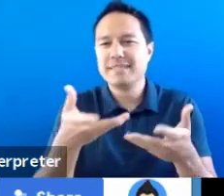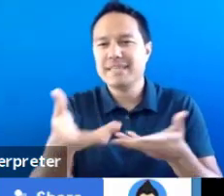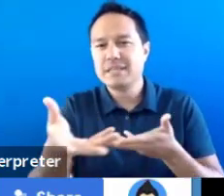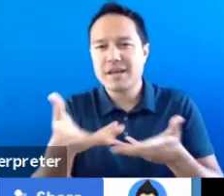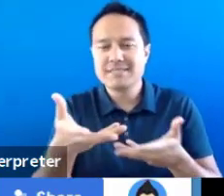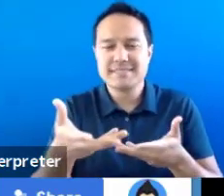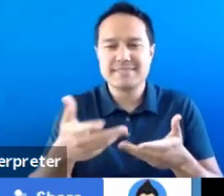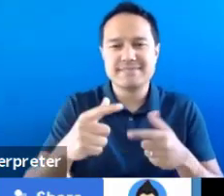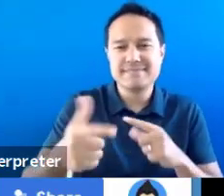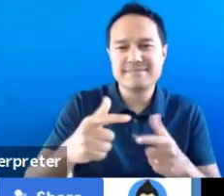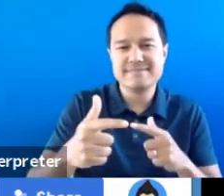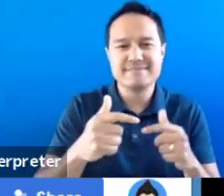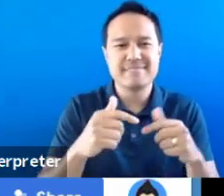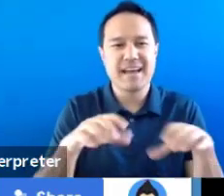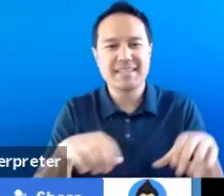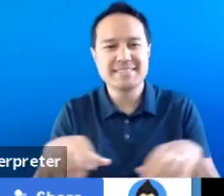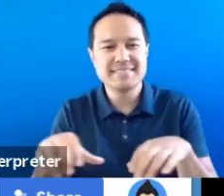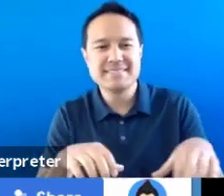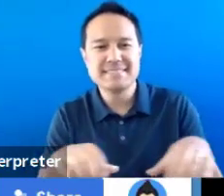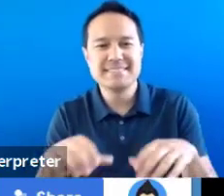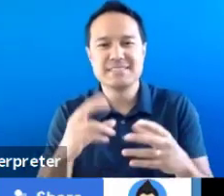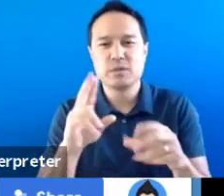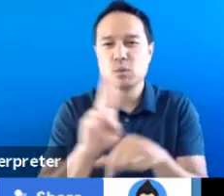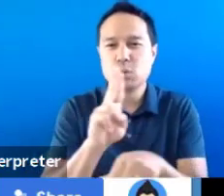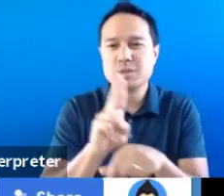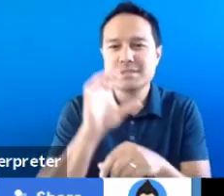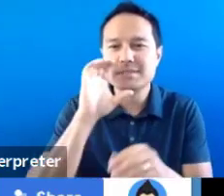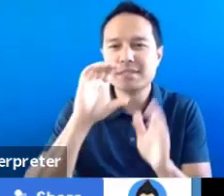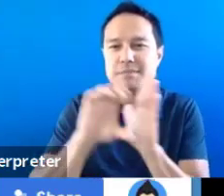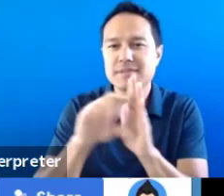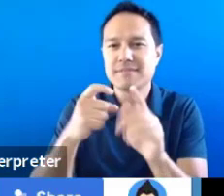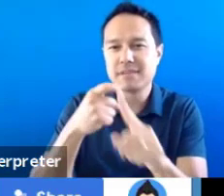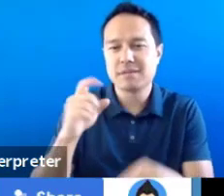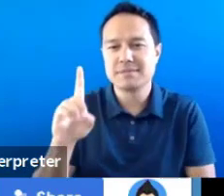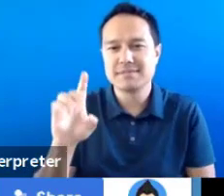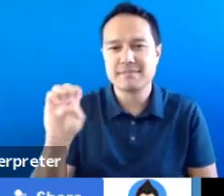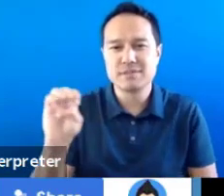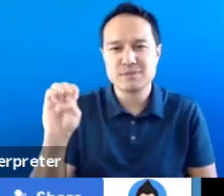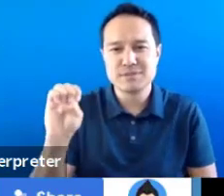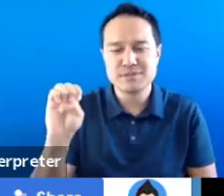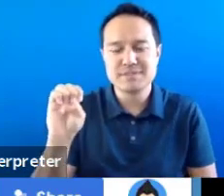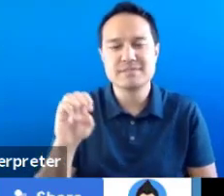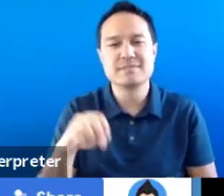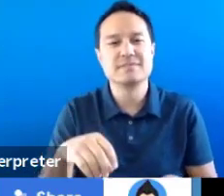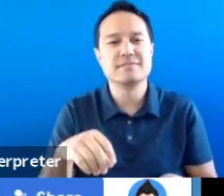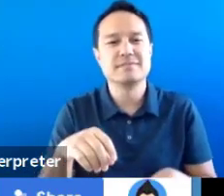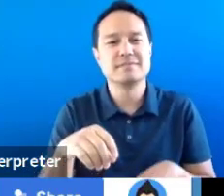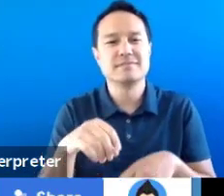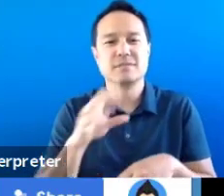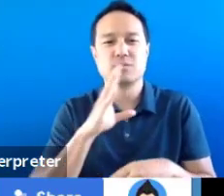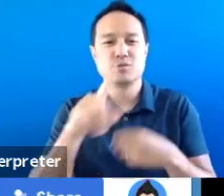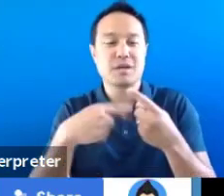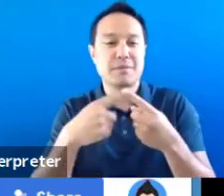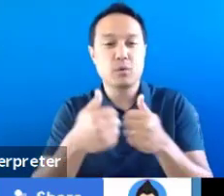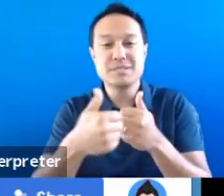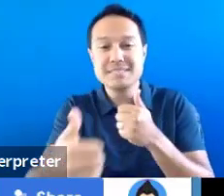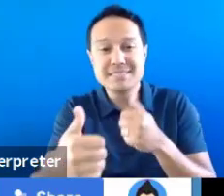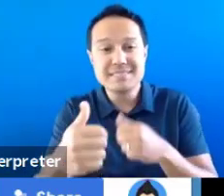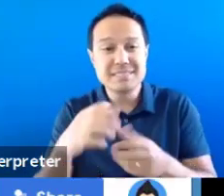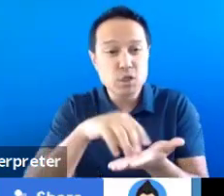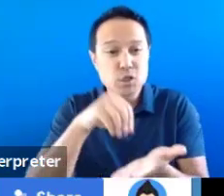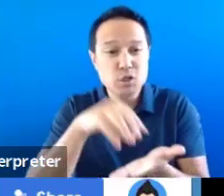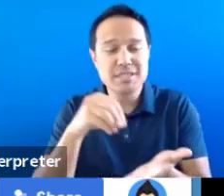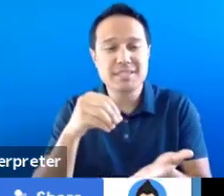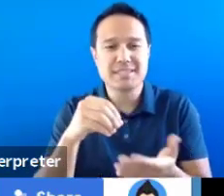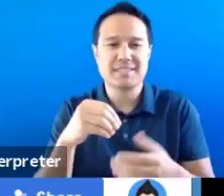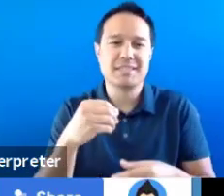your students using Google Drawings and using images in Discovery Education. So we're talking about distance learning. I'm having a little bit of fun here with the toilet paper,